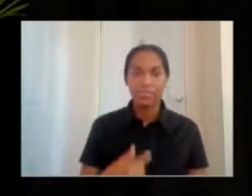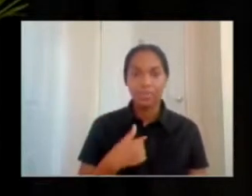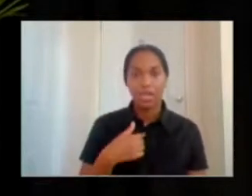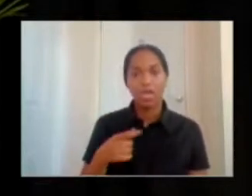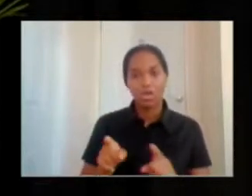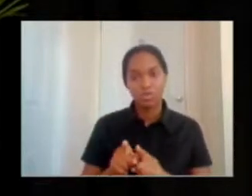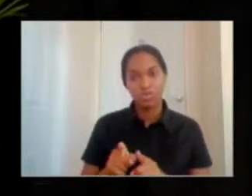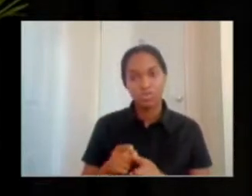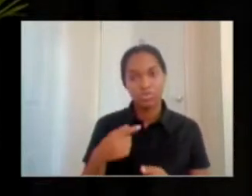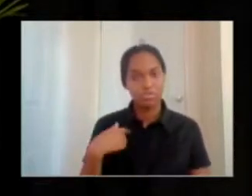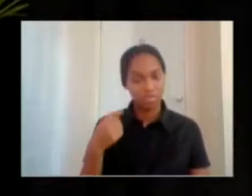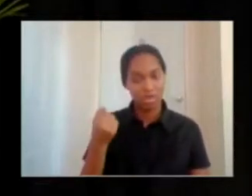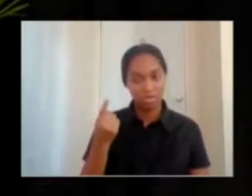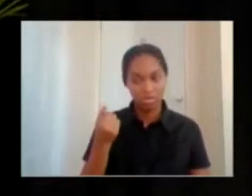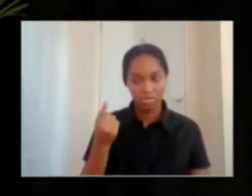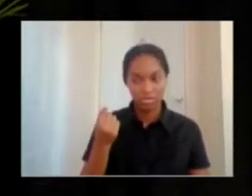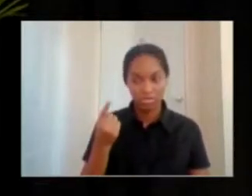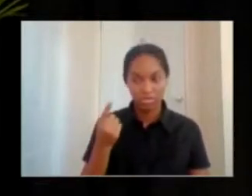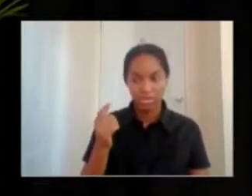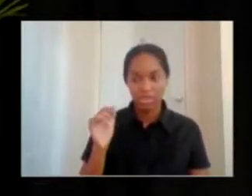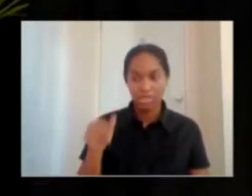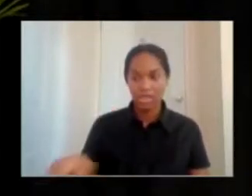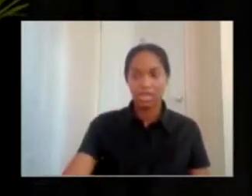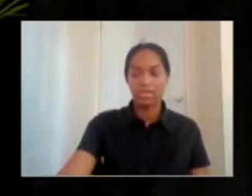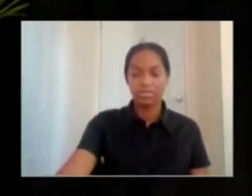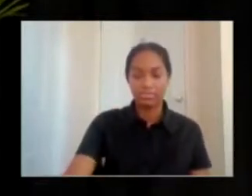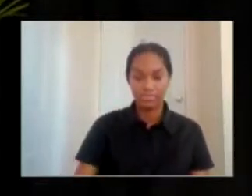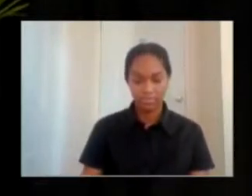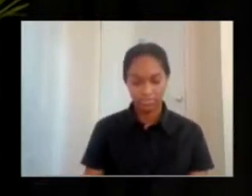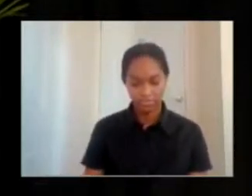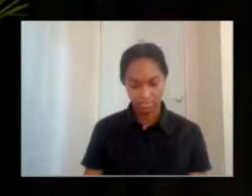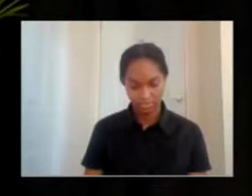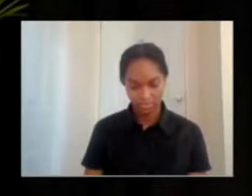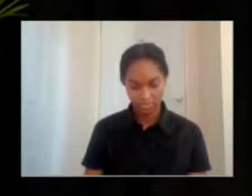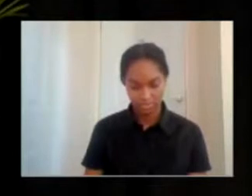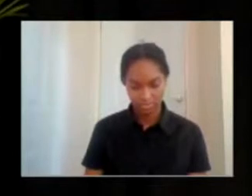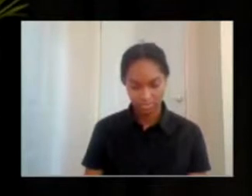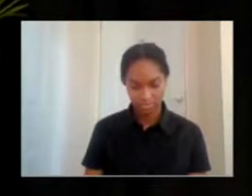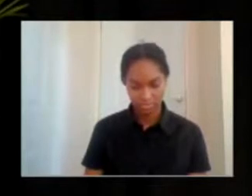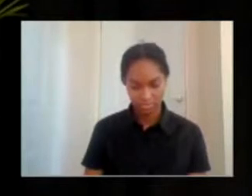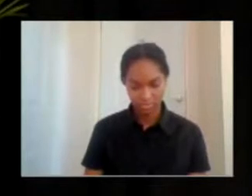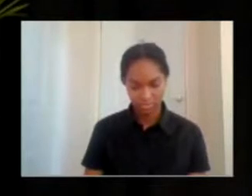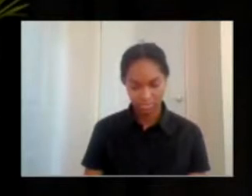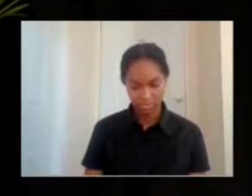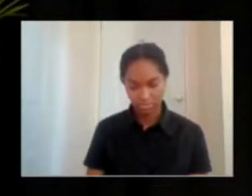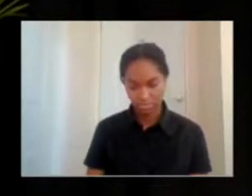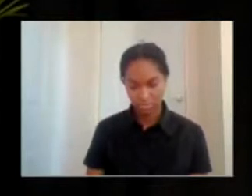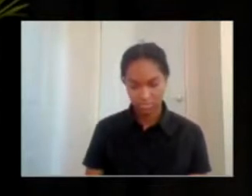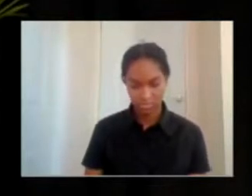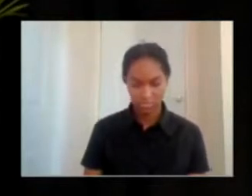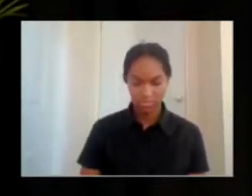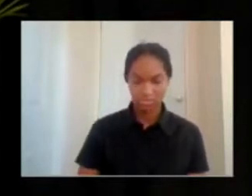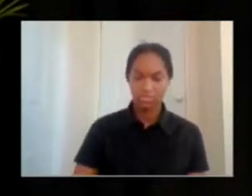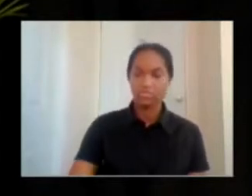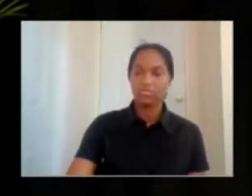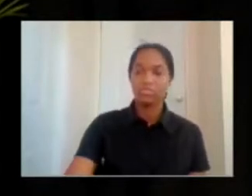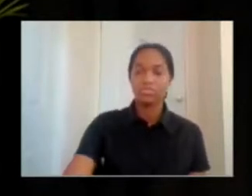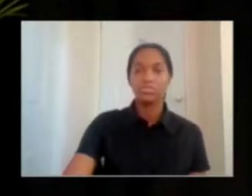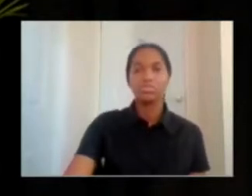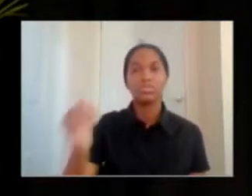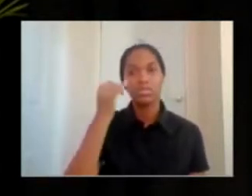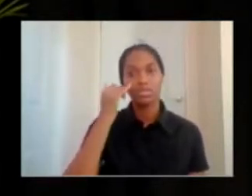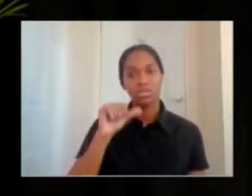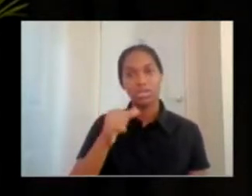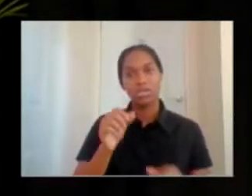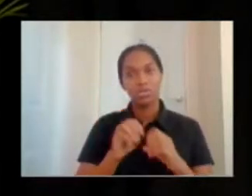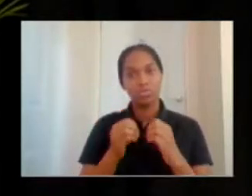do understand that there is a cost to that, and not every organization is